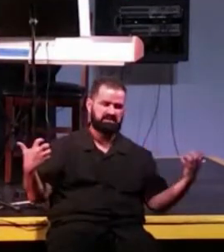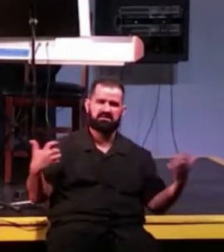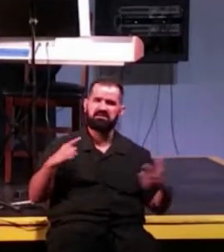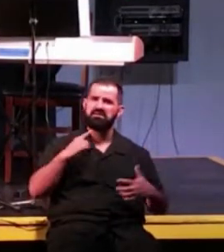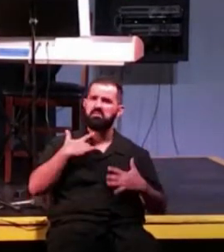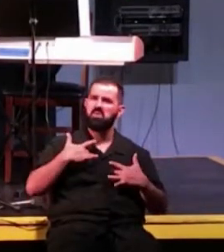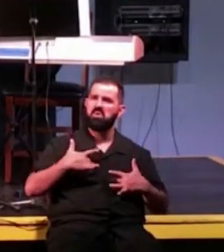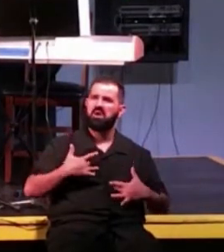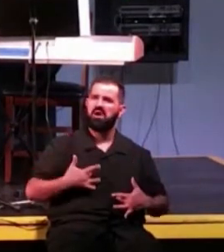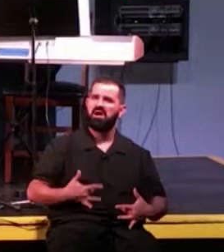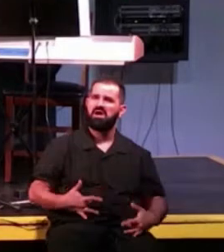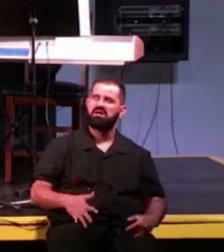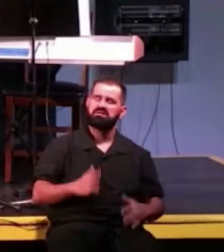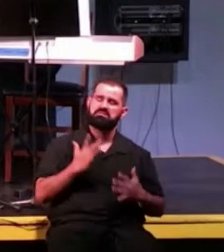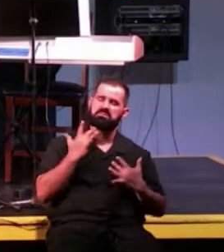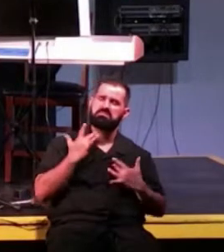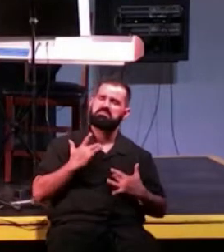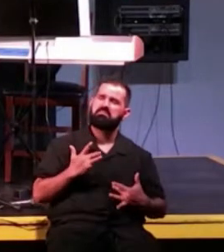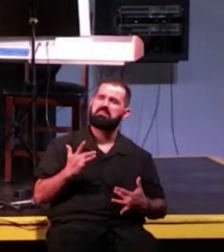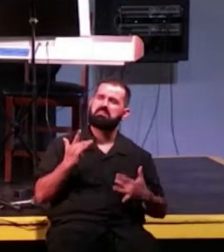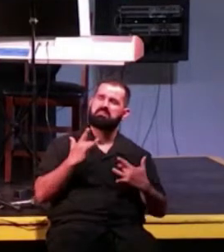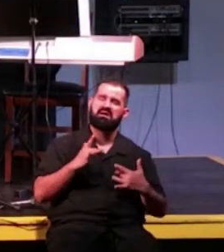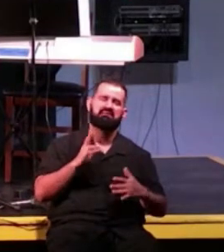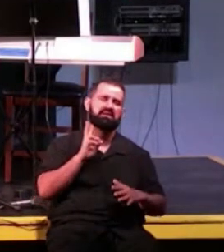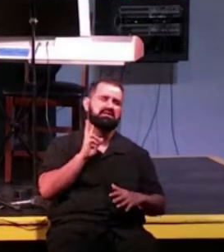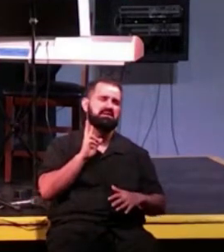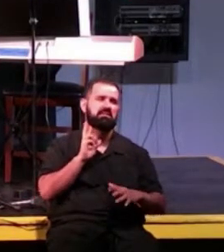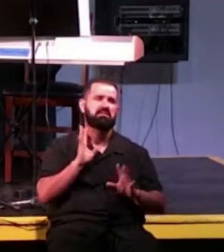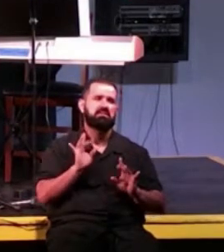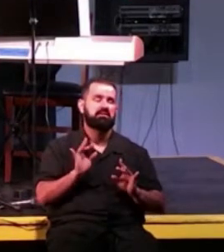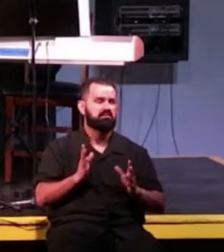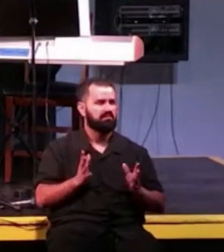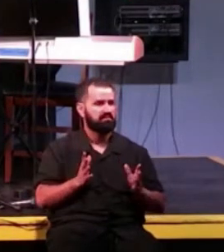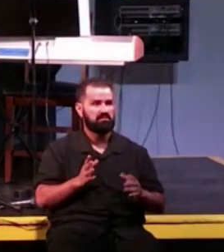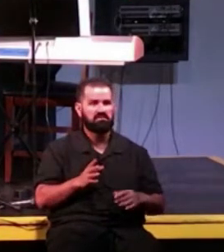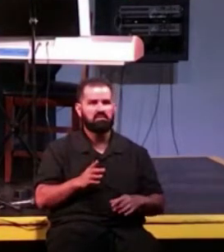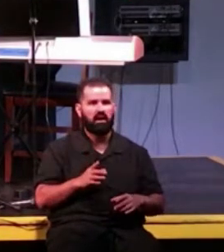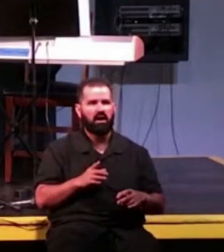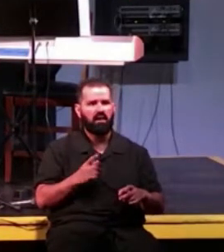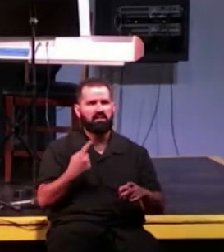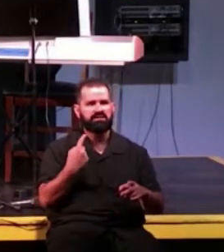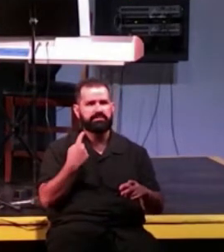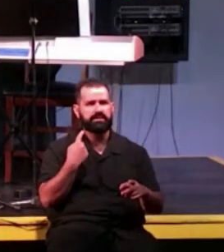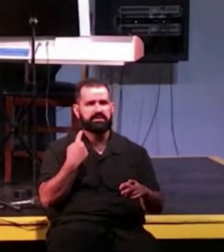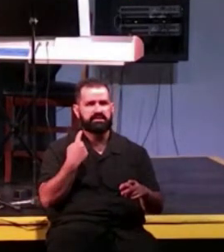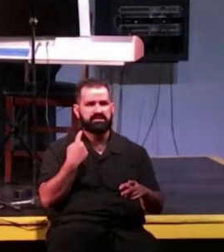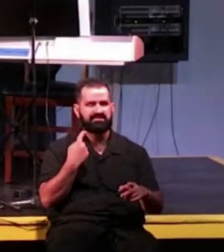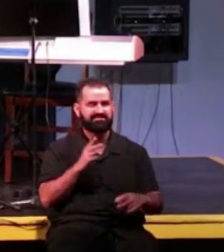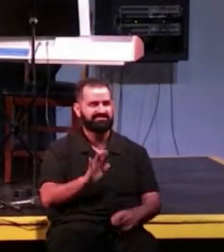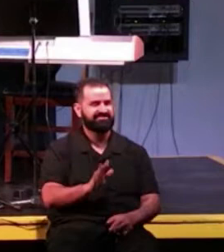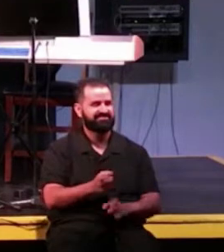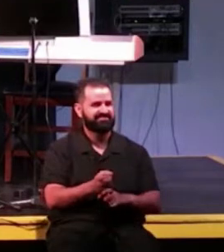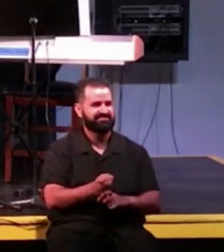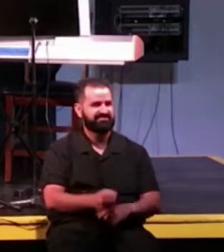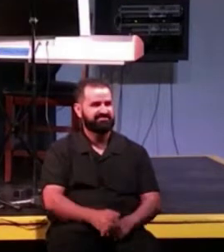discouraged, be pitiful, be a victim. You're like, Pastor, that, you just described me.